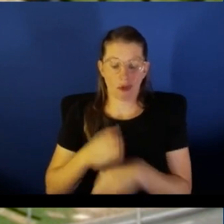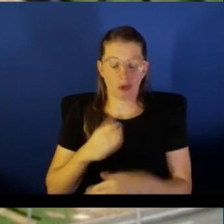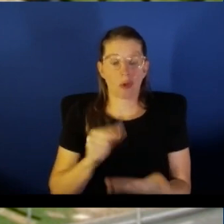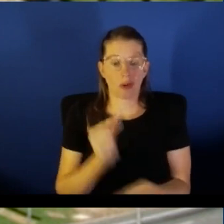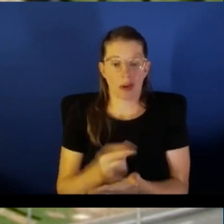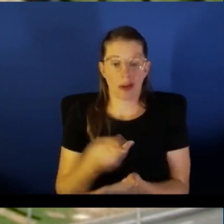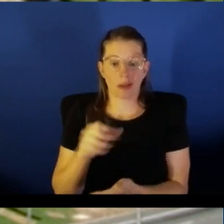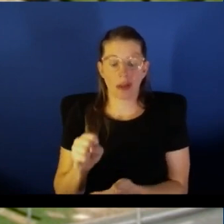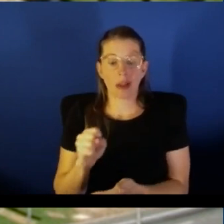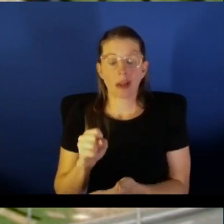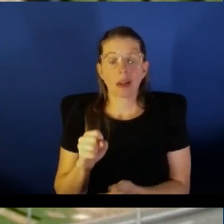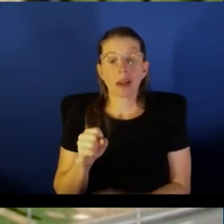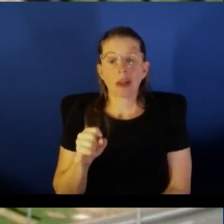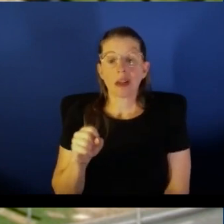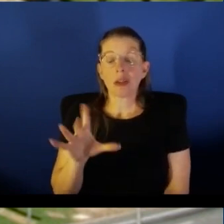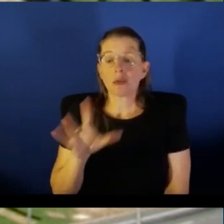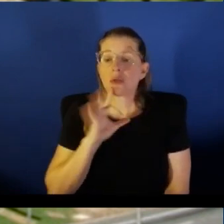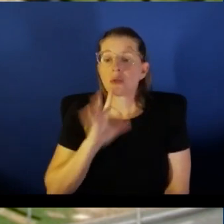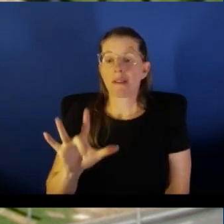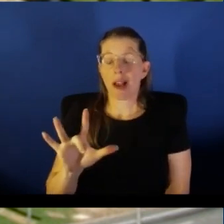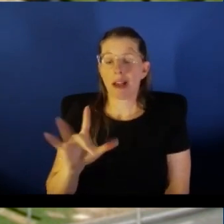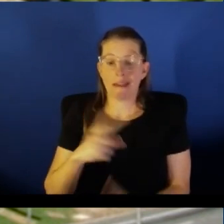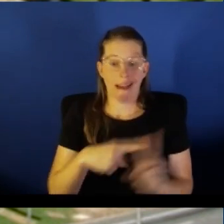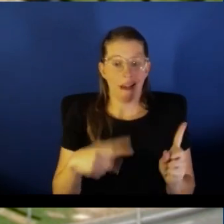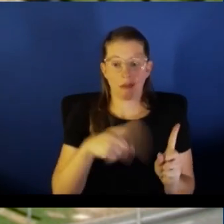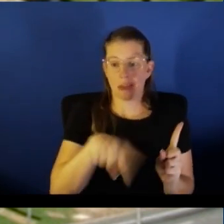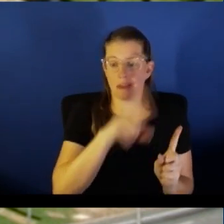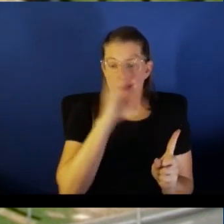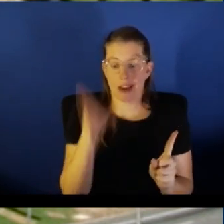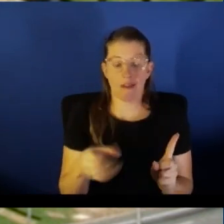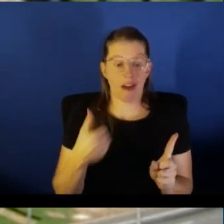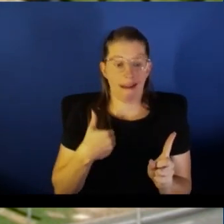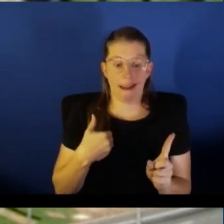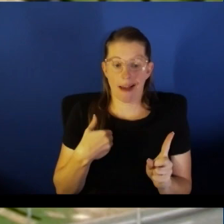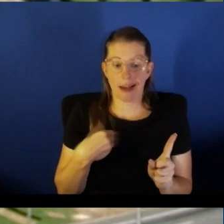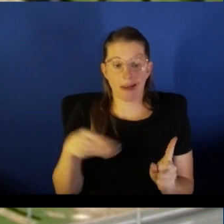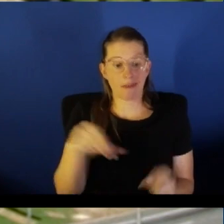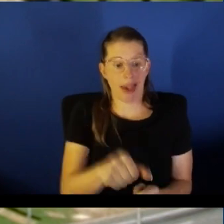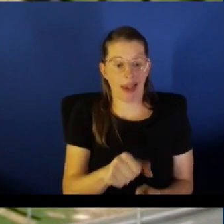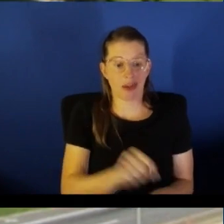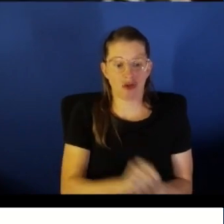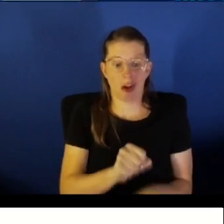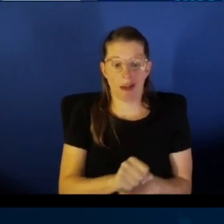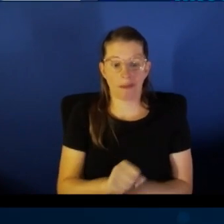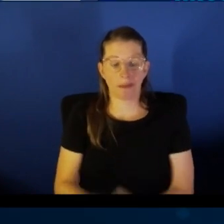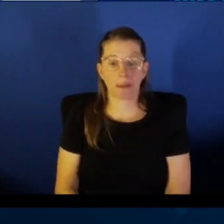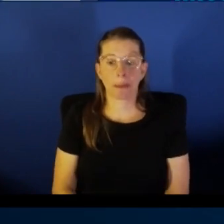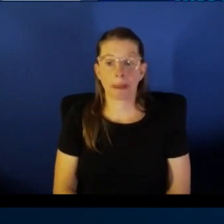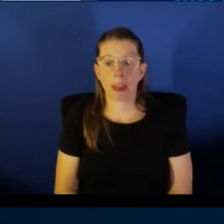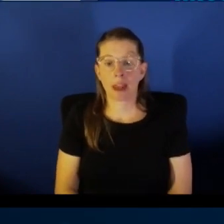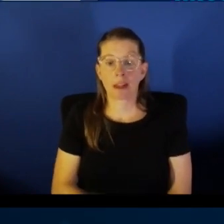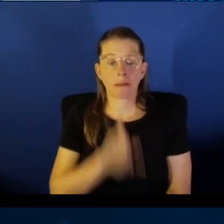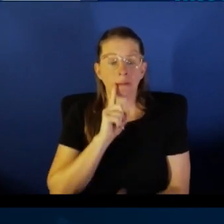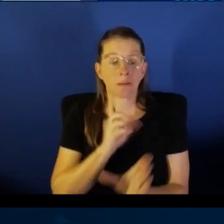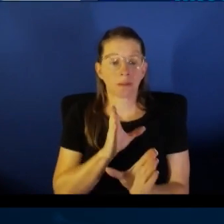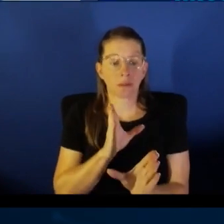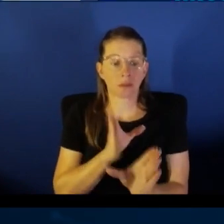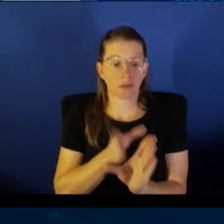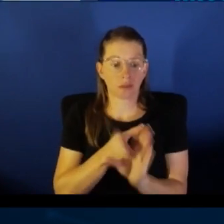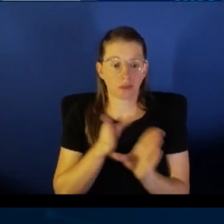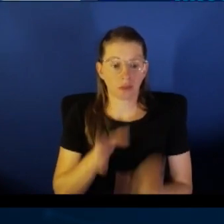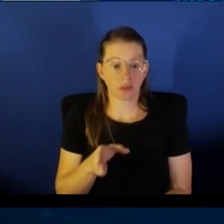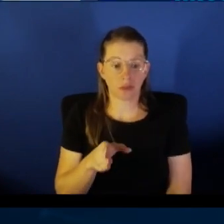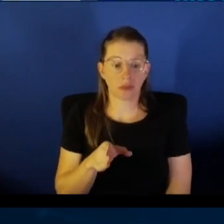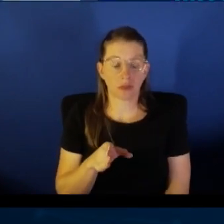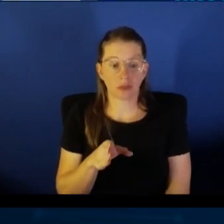of 25-year-olds with autism, they have never held a paying job. So let's bring back in psychologist Dr. Renee Jameson and Dr.